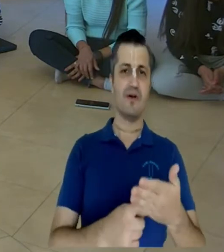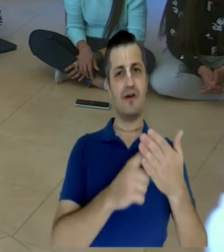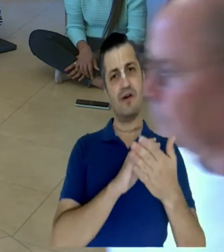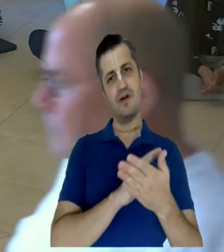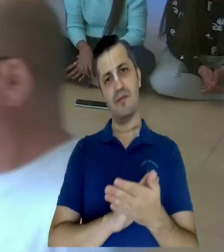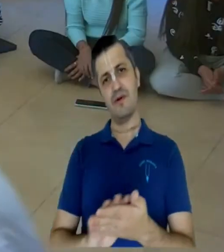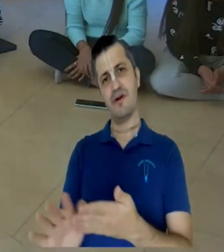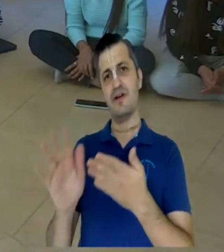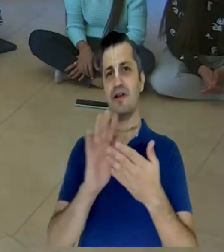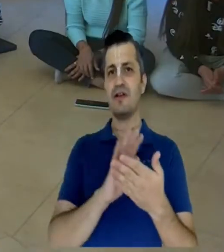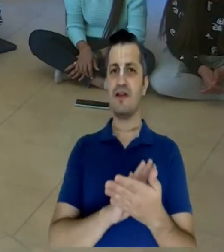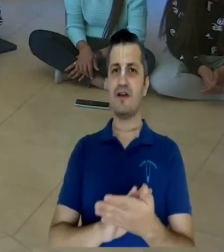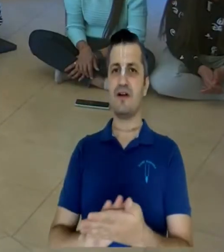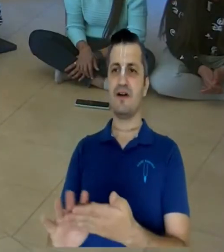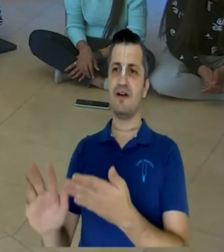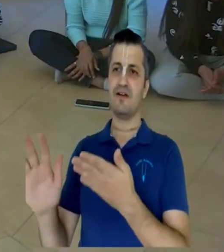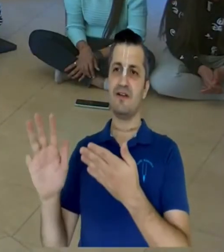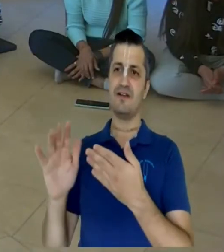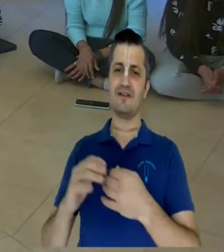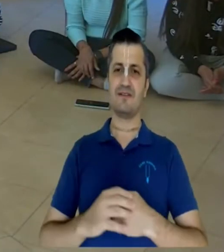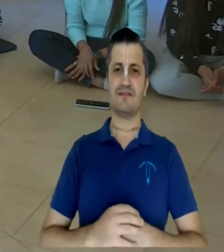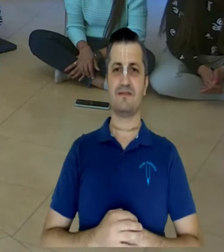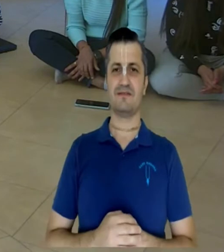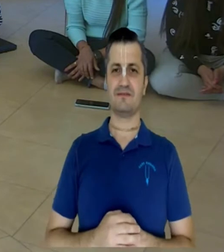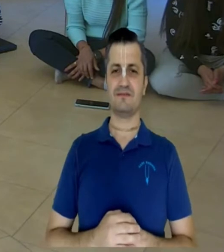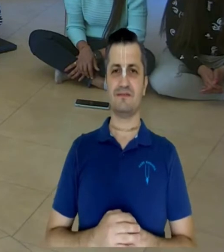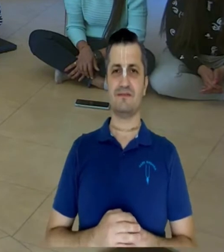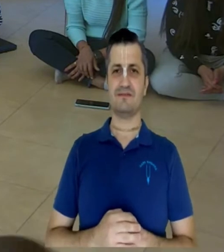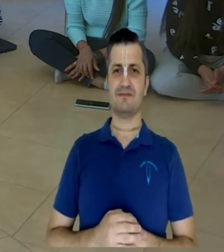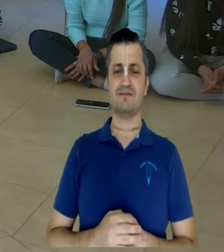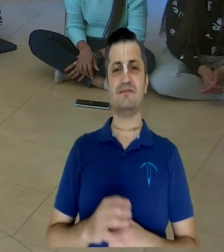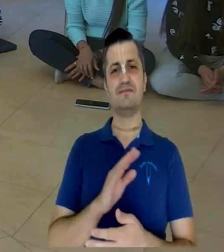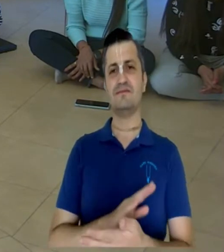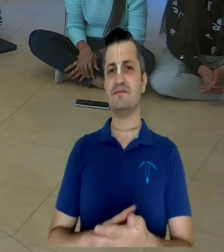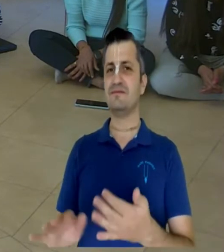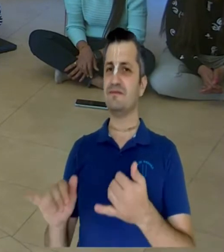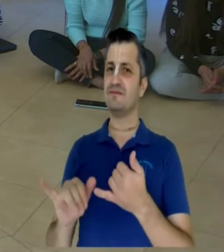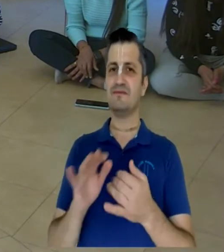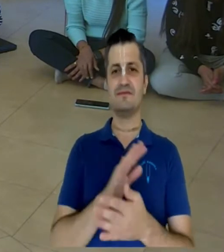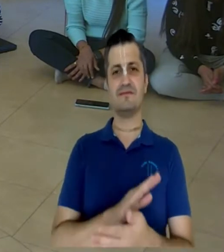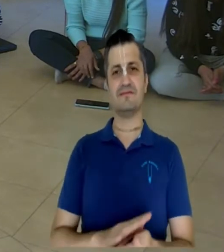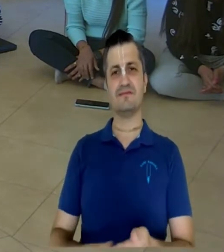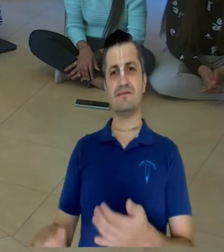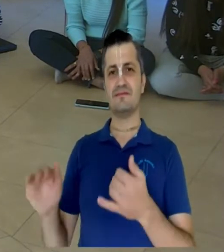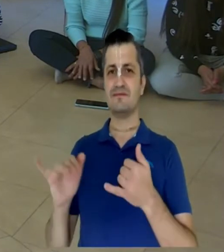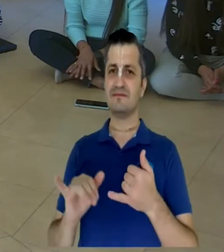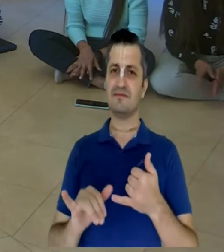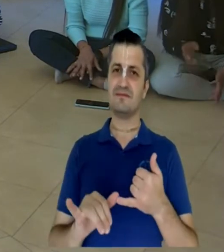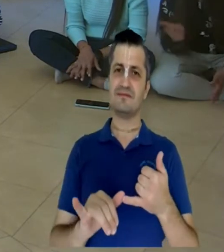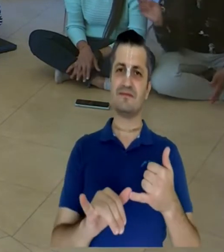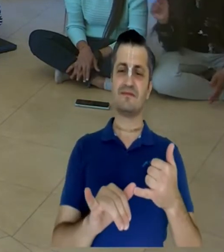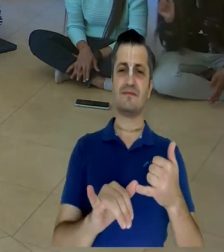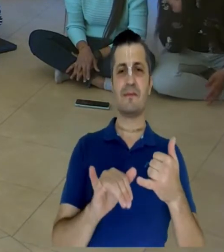Rama Rama Hare Hare Hare Krishna